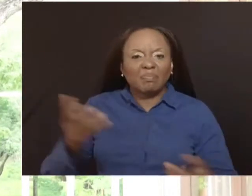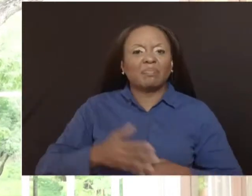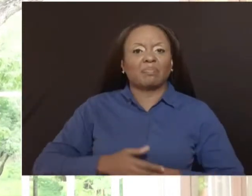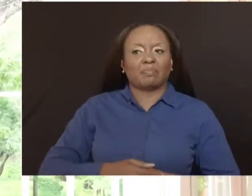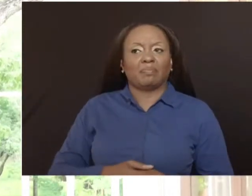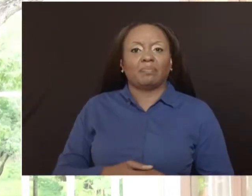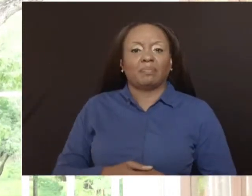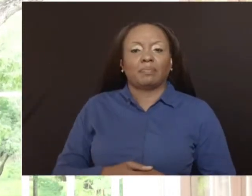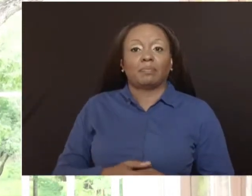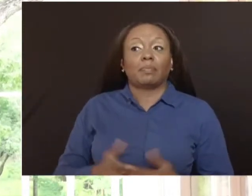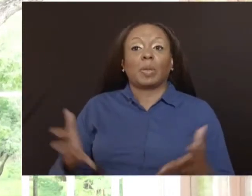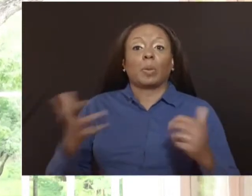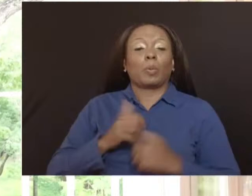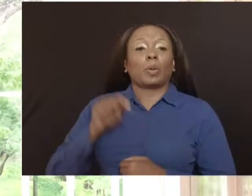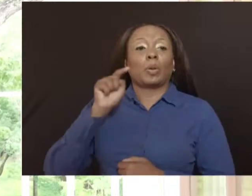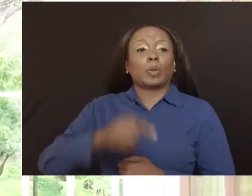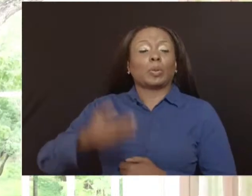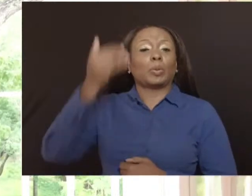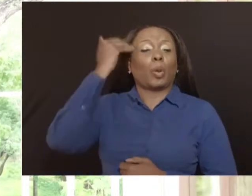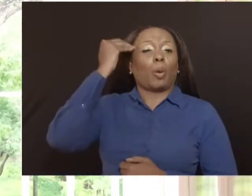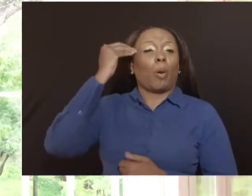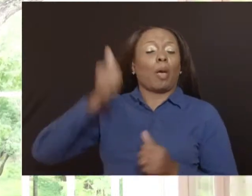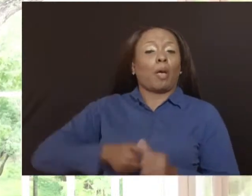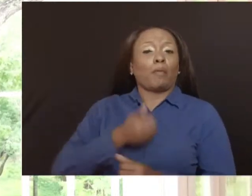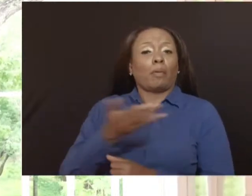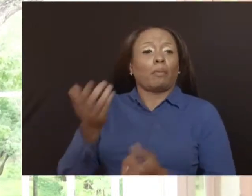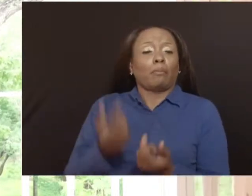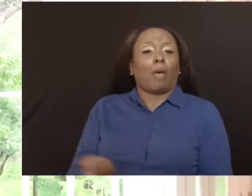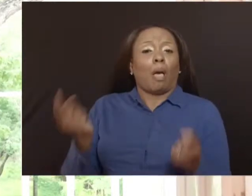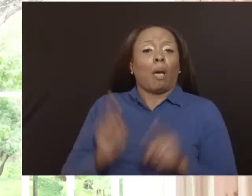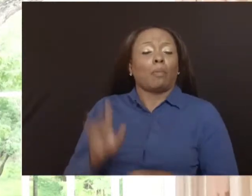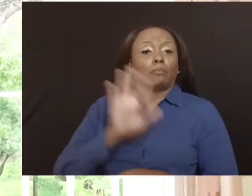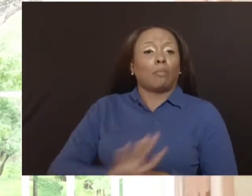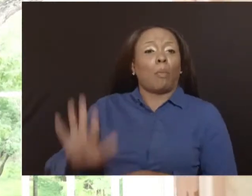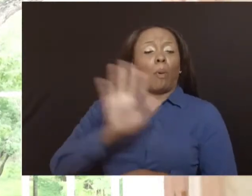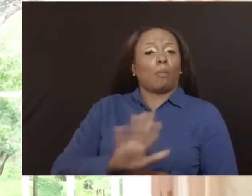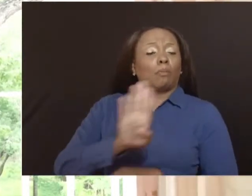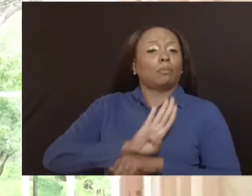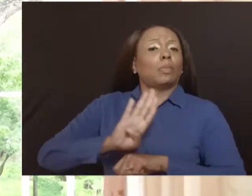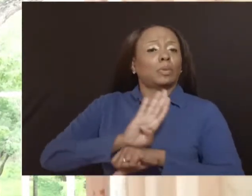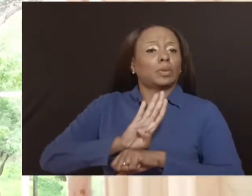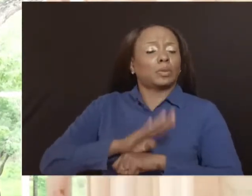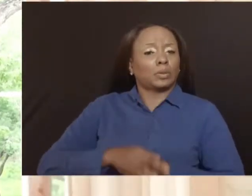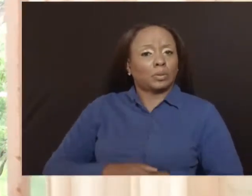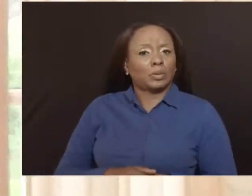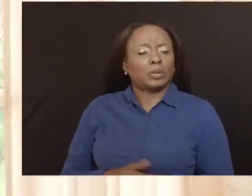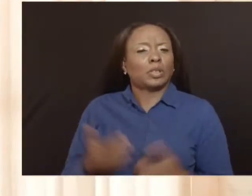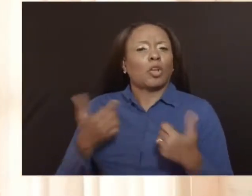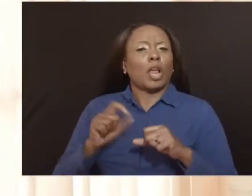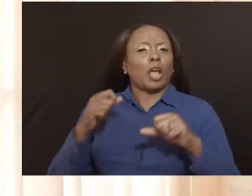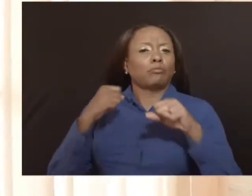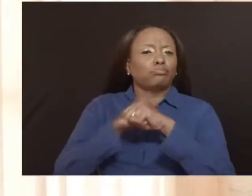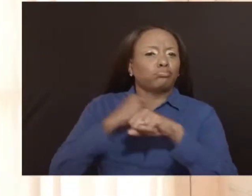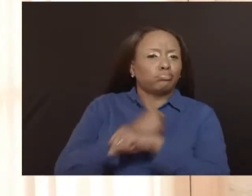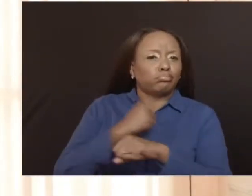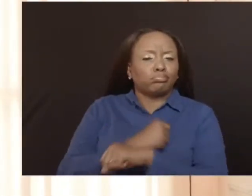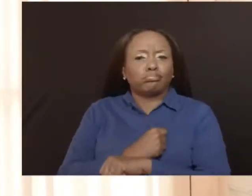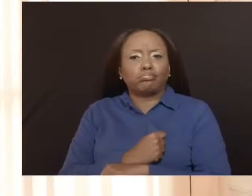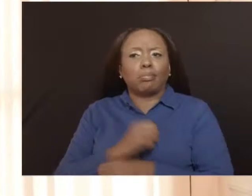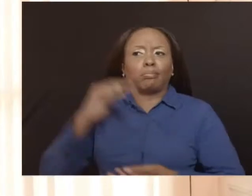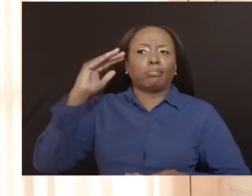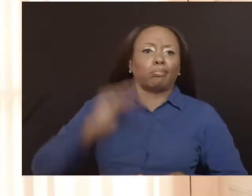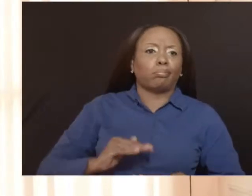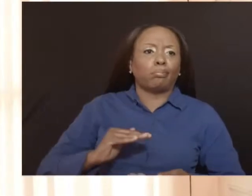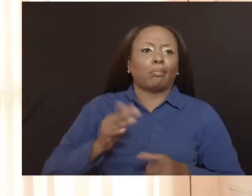at keeping you abreast of what has been happening in this country as we continue to tackle